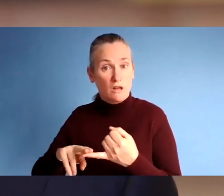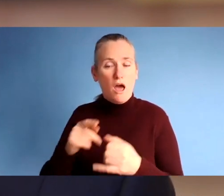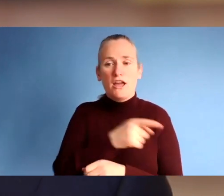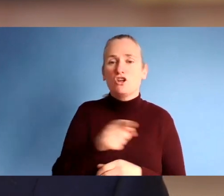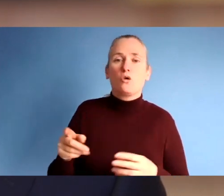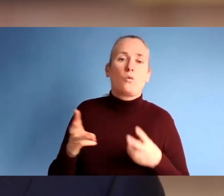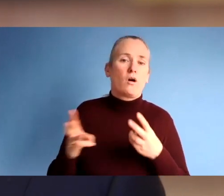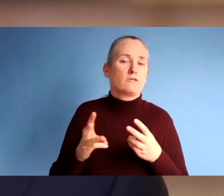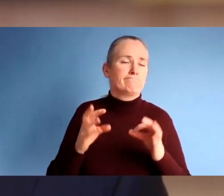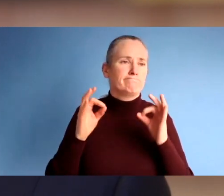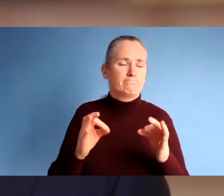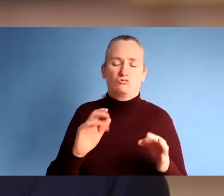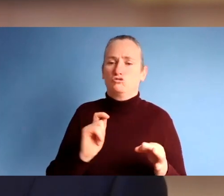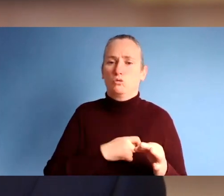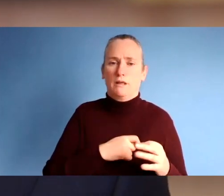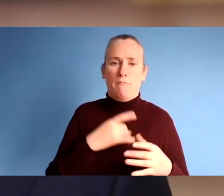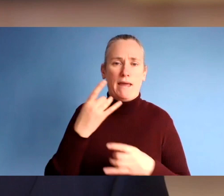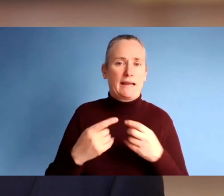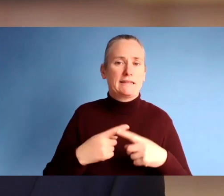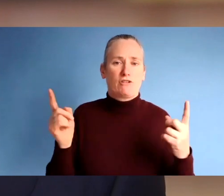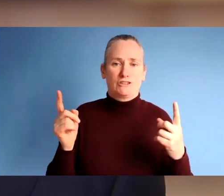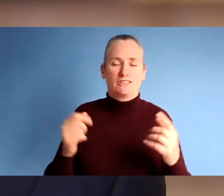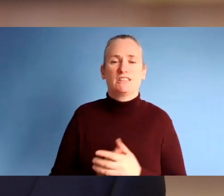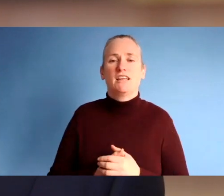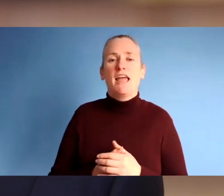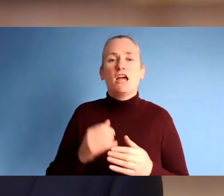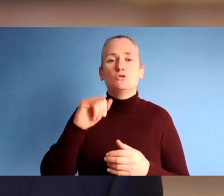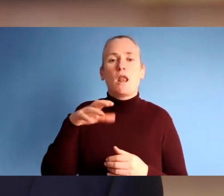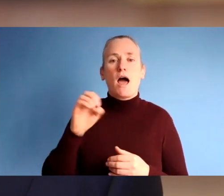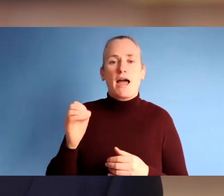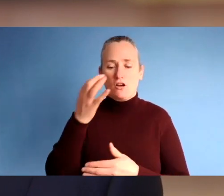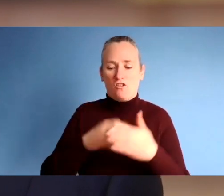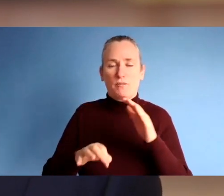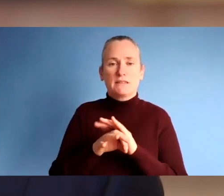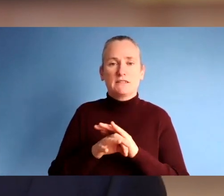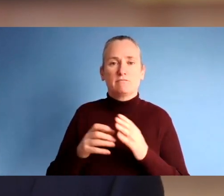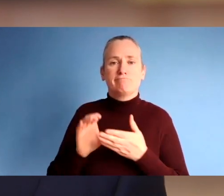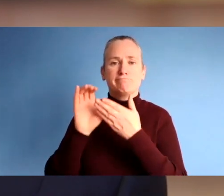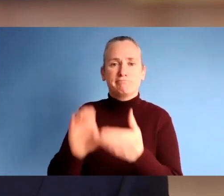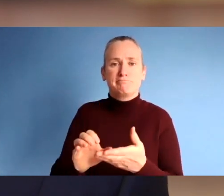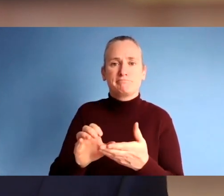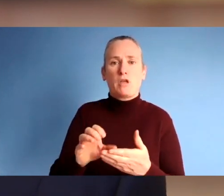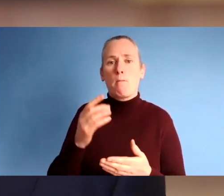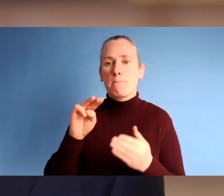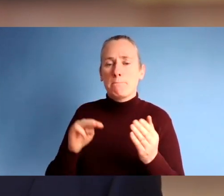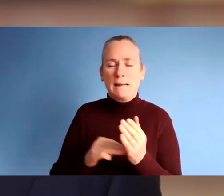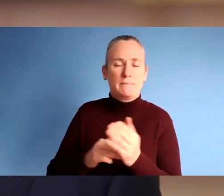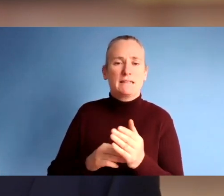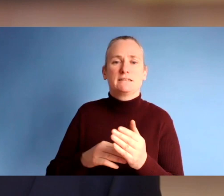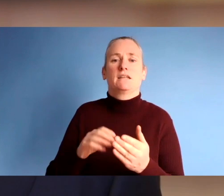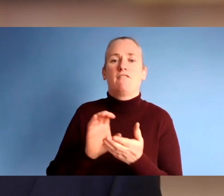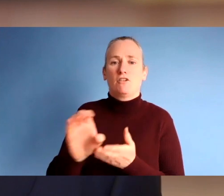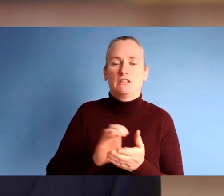is truly making a difference. In July, the government provided a multi-million euro funding package of support to assist further and